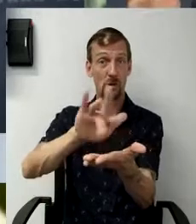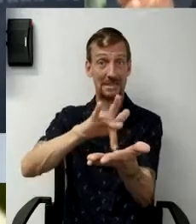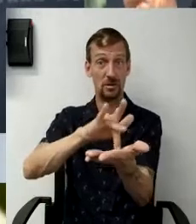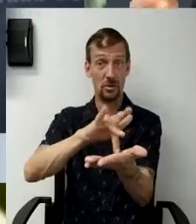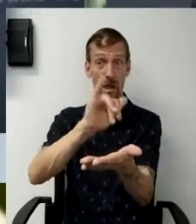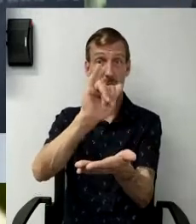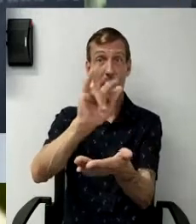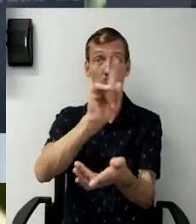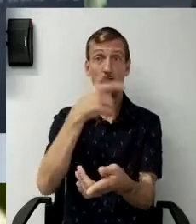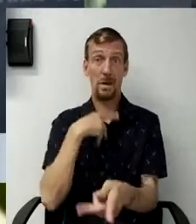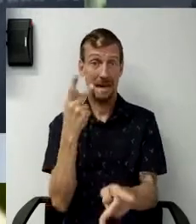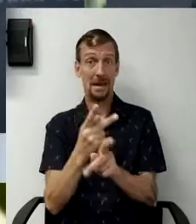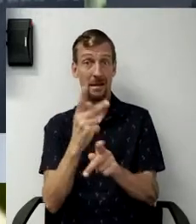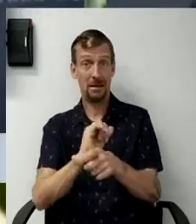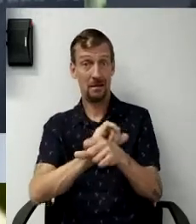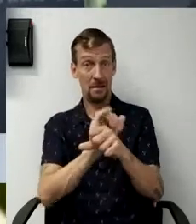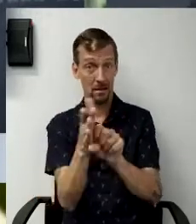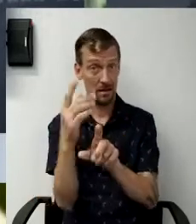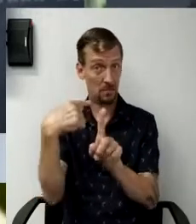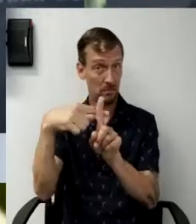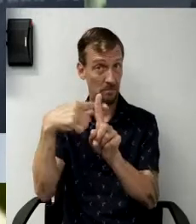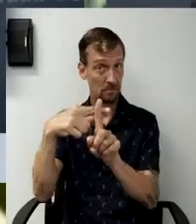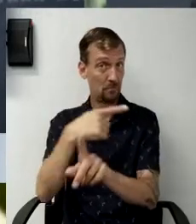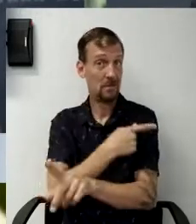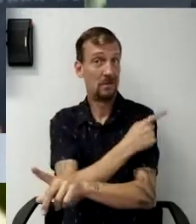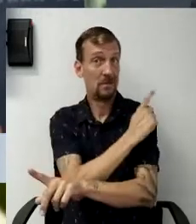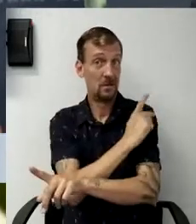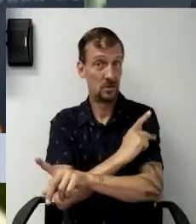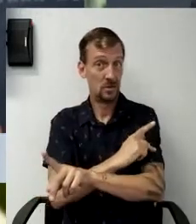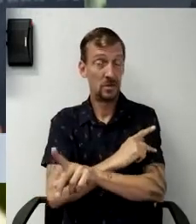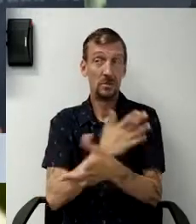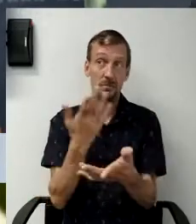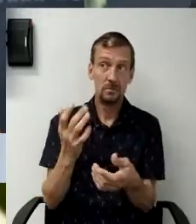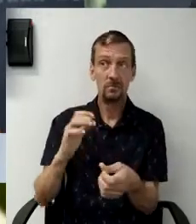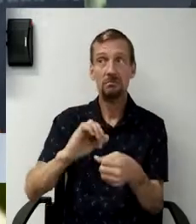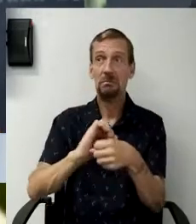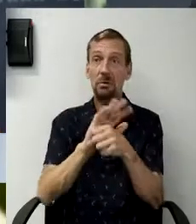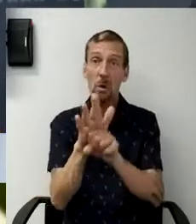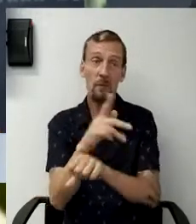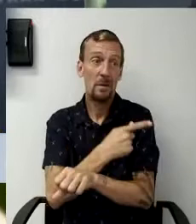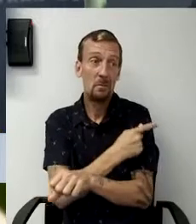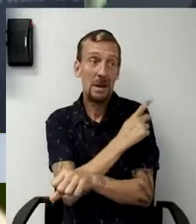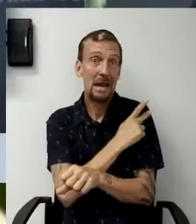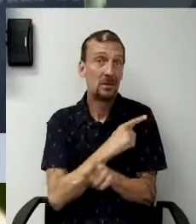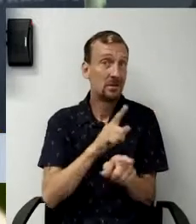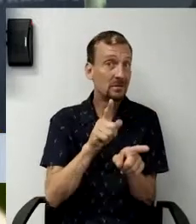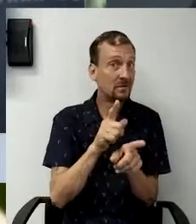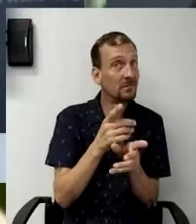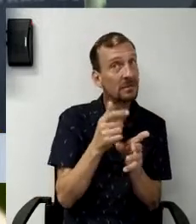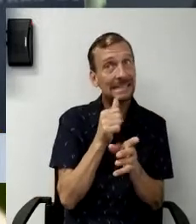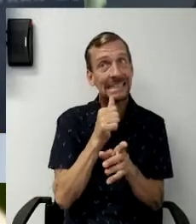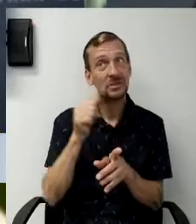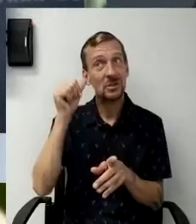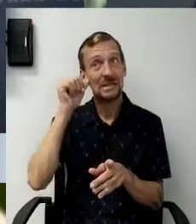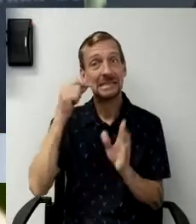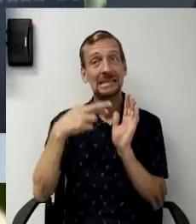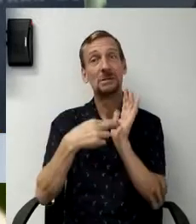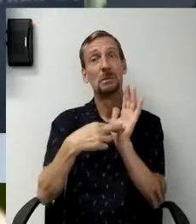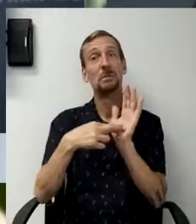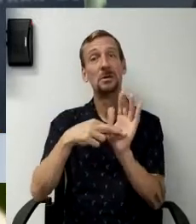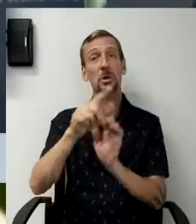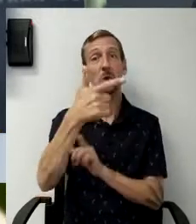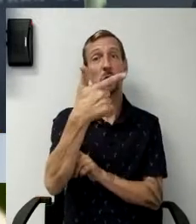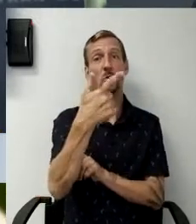of positive COVID patients. COVID patients, as of yesterday, only represented